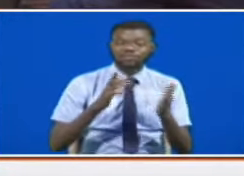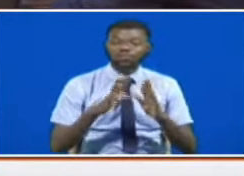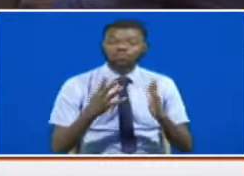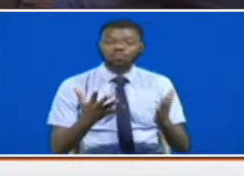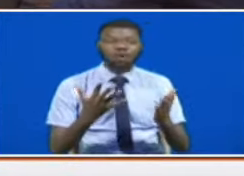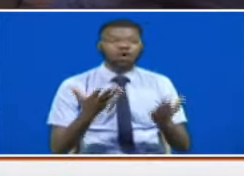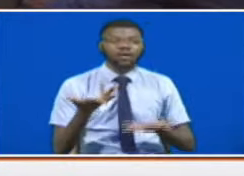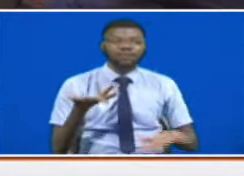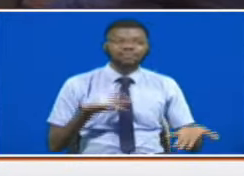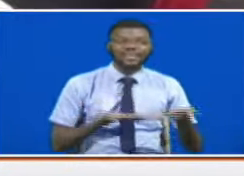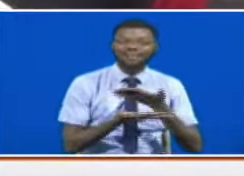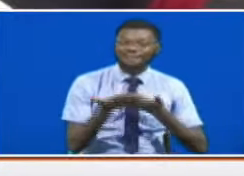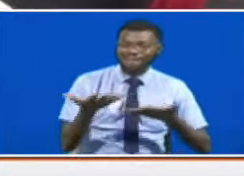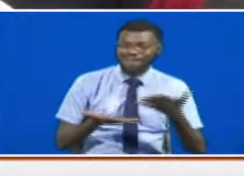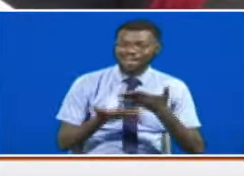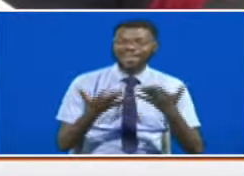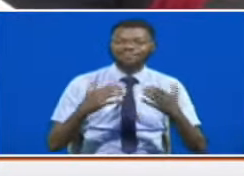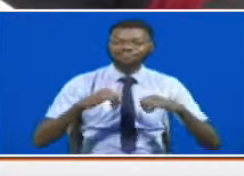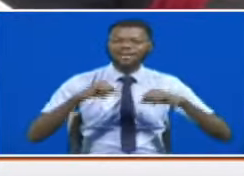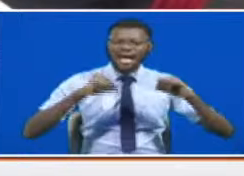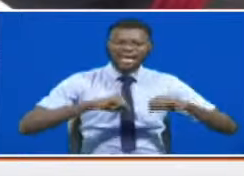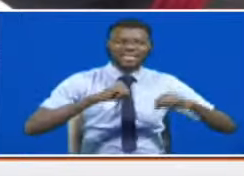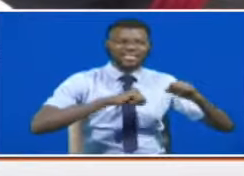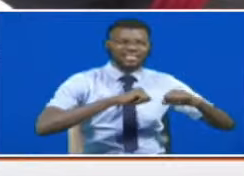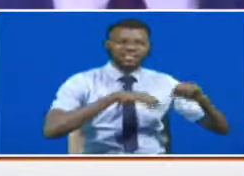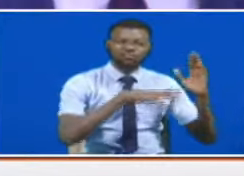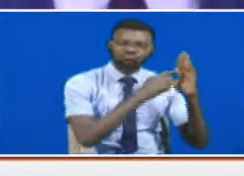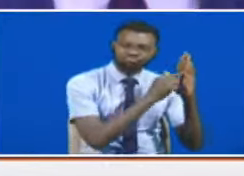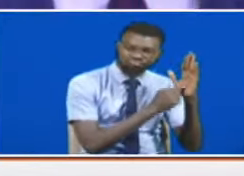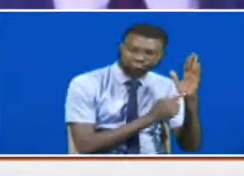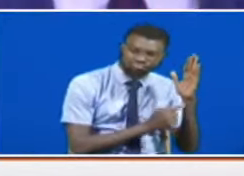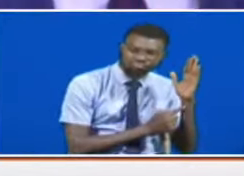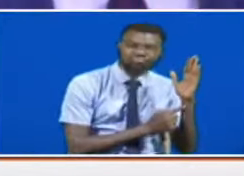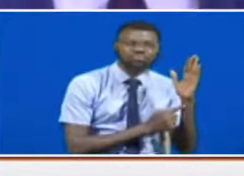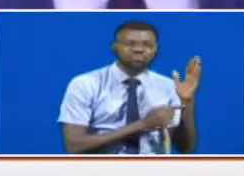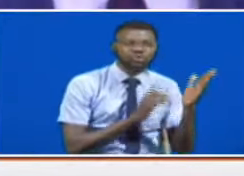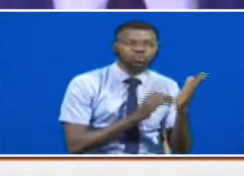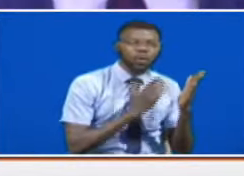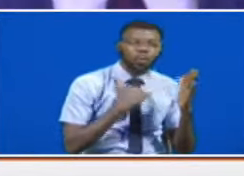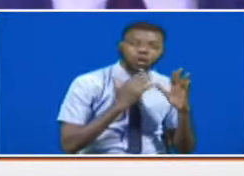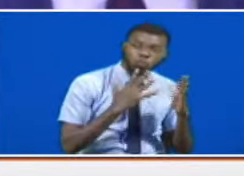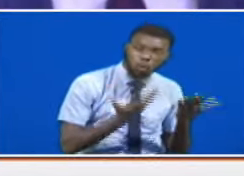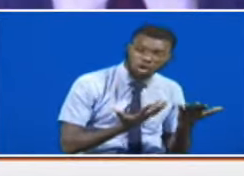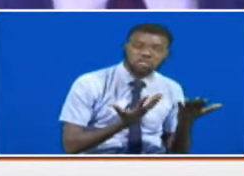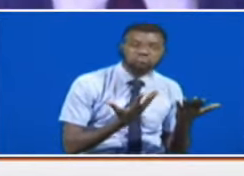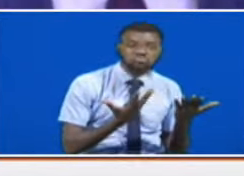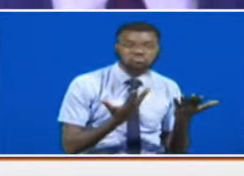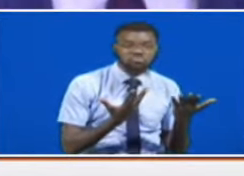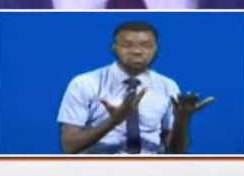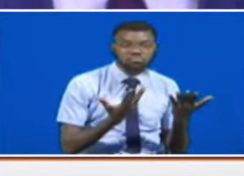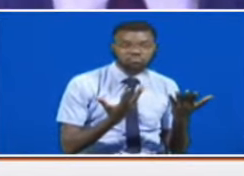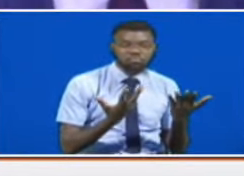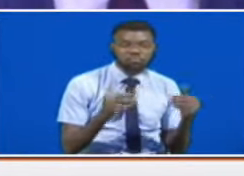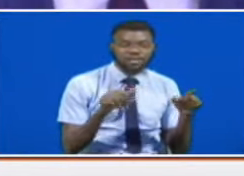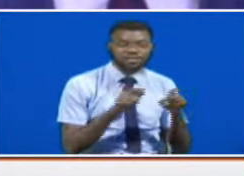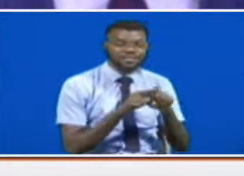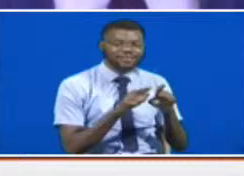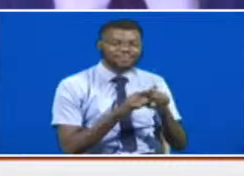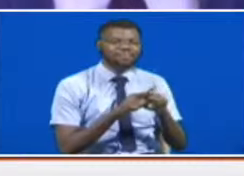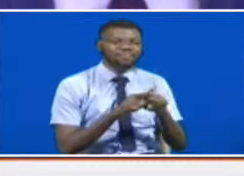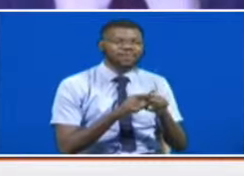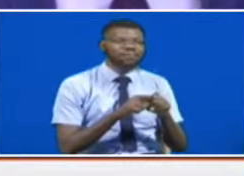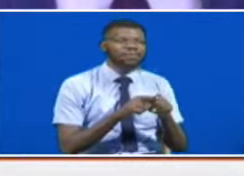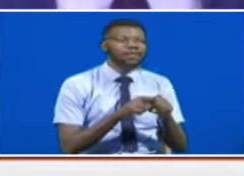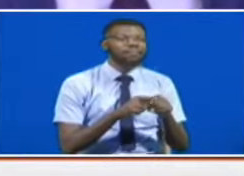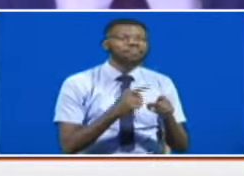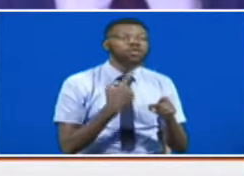negotiations they have been having have already covered almost all of the doctors' demands. All matters that the unions were asking